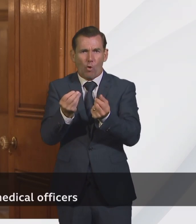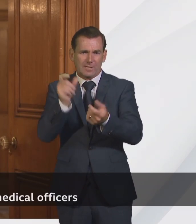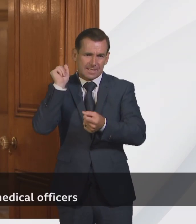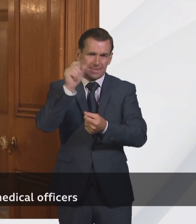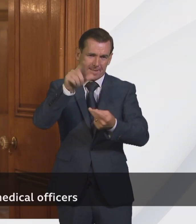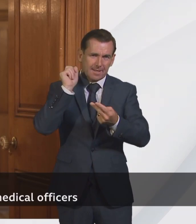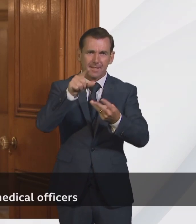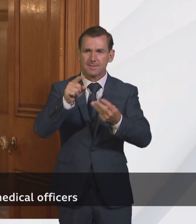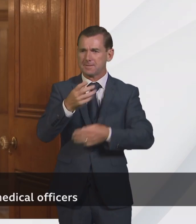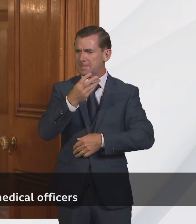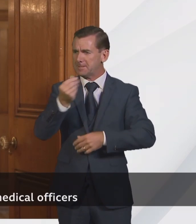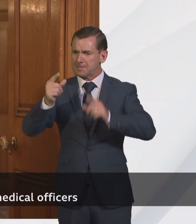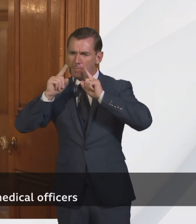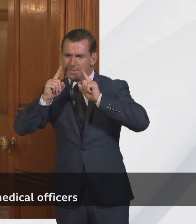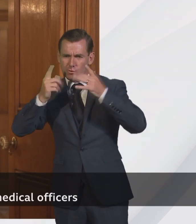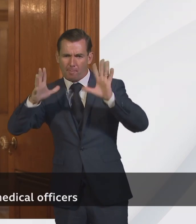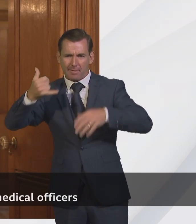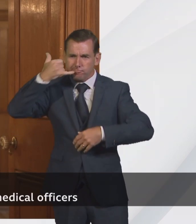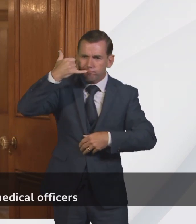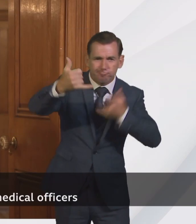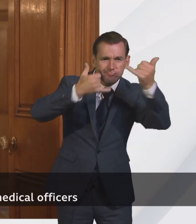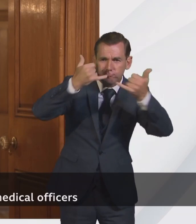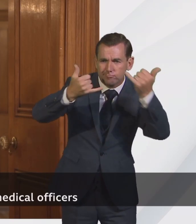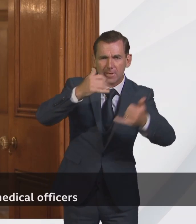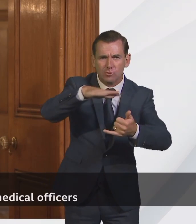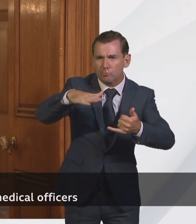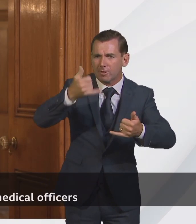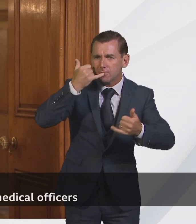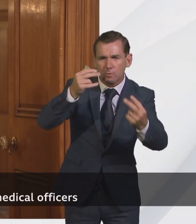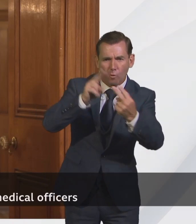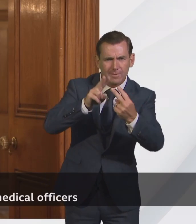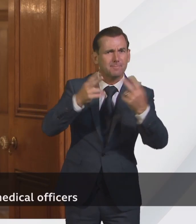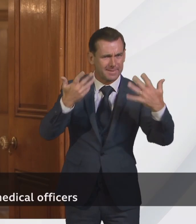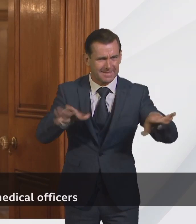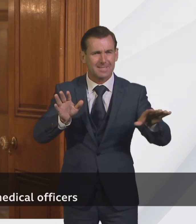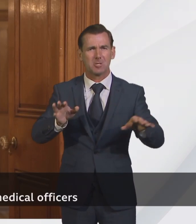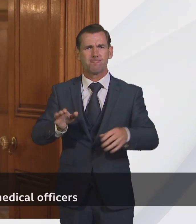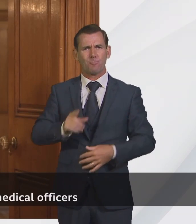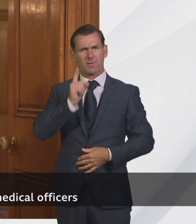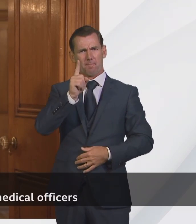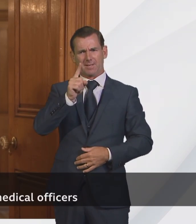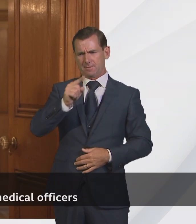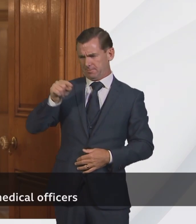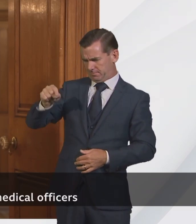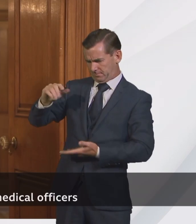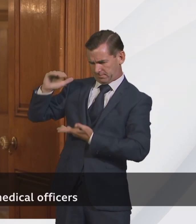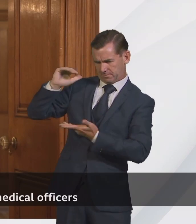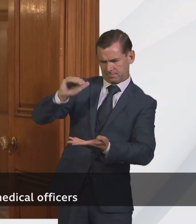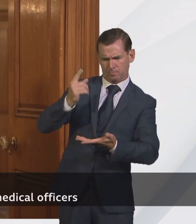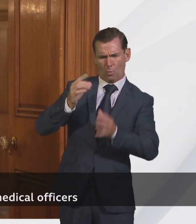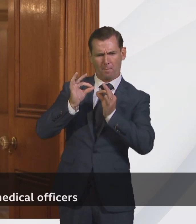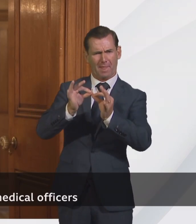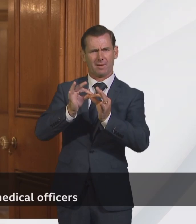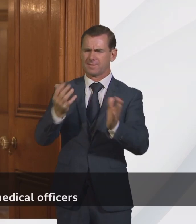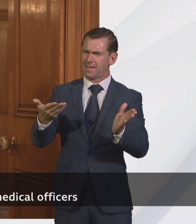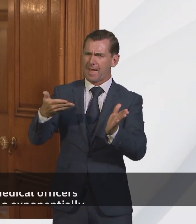through teachers contacting those children. But this is a bigger effort that we're making. It's £1